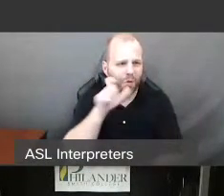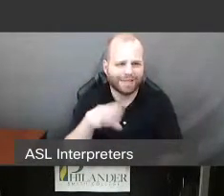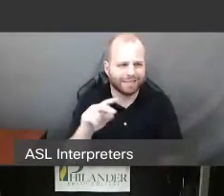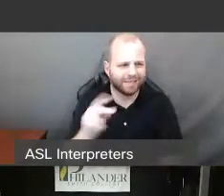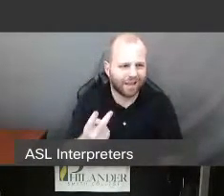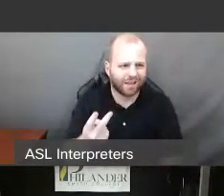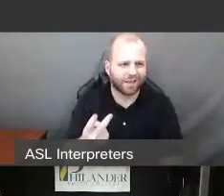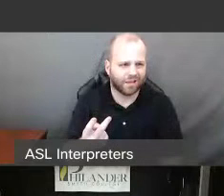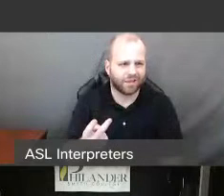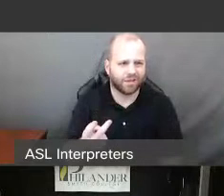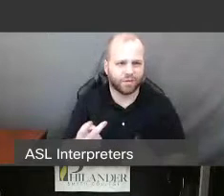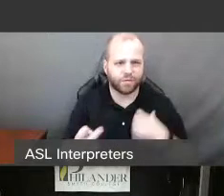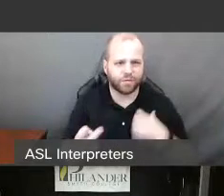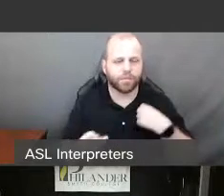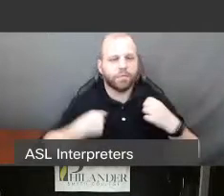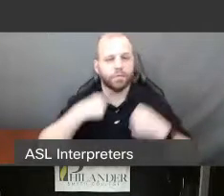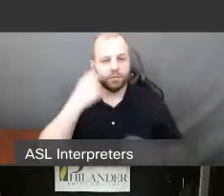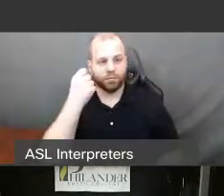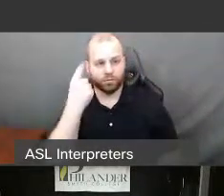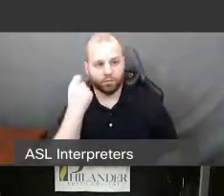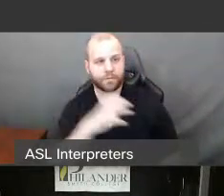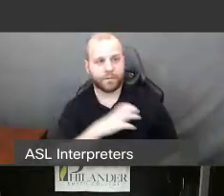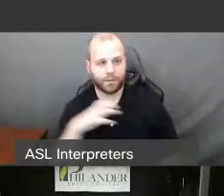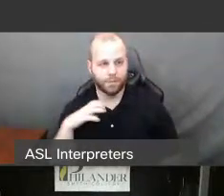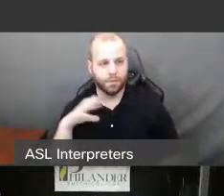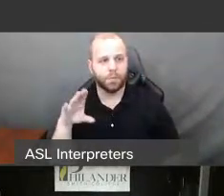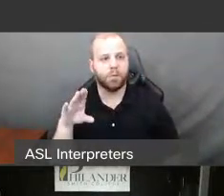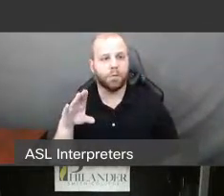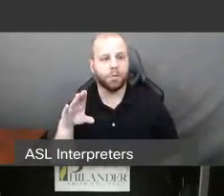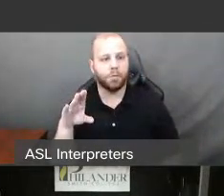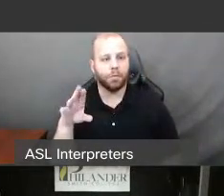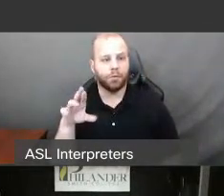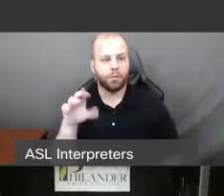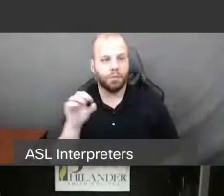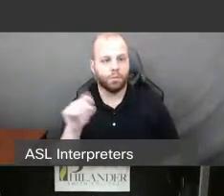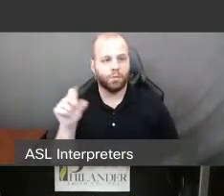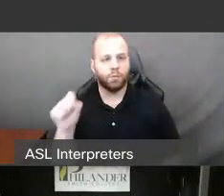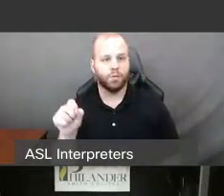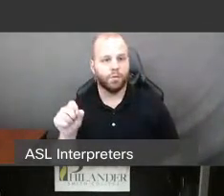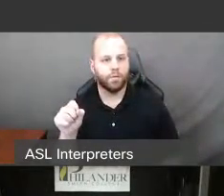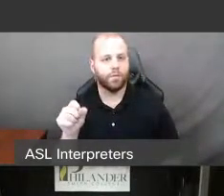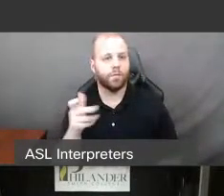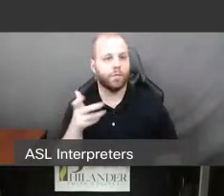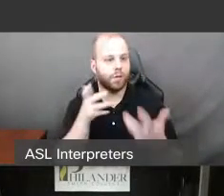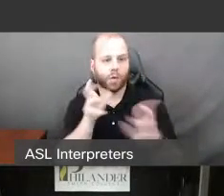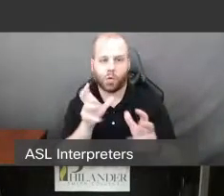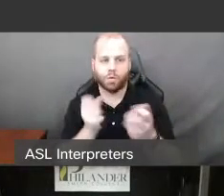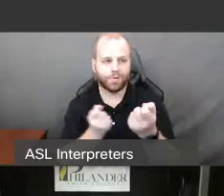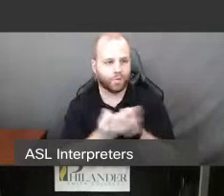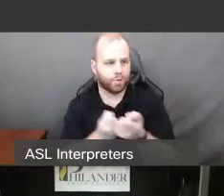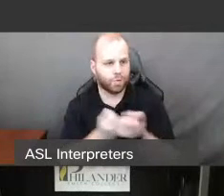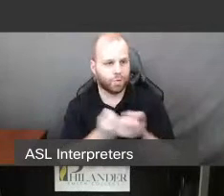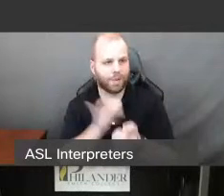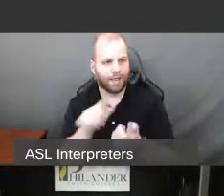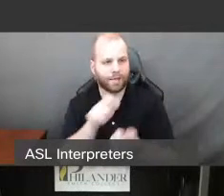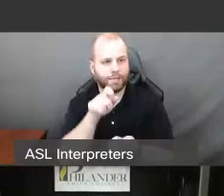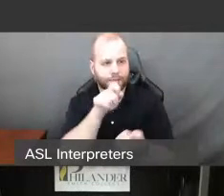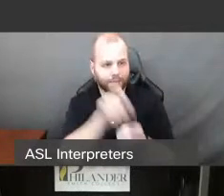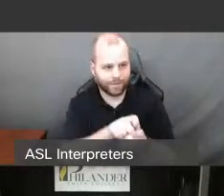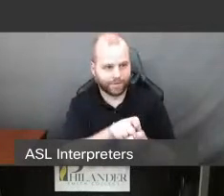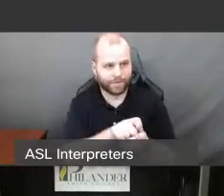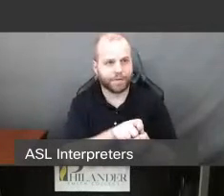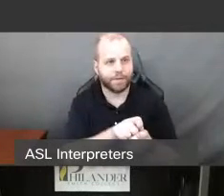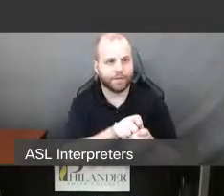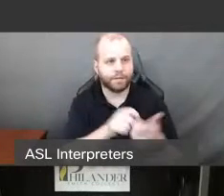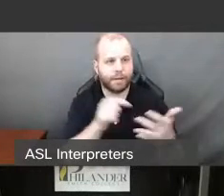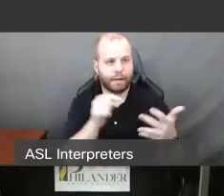Okay, Yeah, as I understand it, Commissioner Brooks wants to not vote in support of this particular item, but all of the other